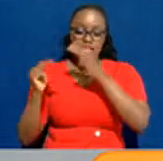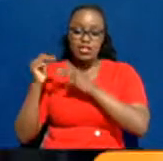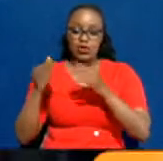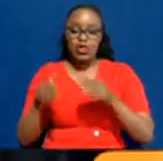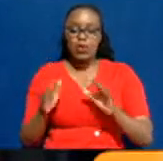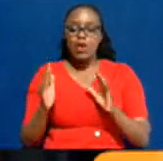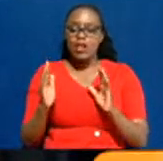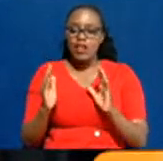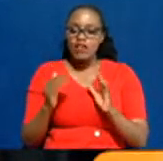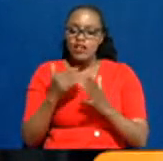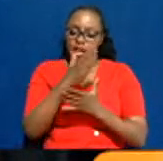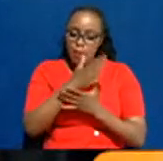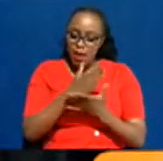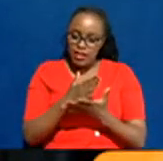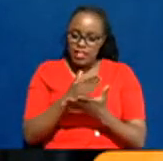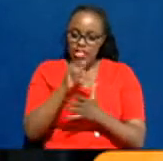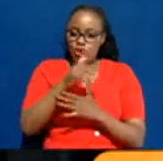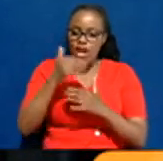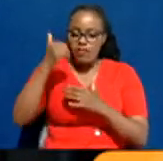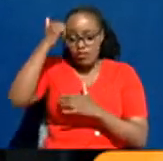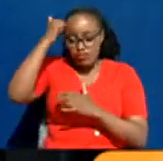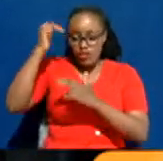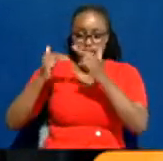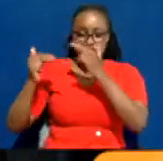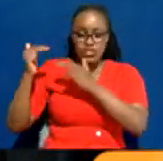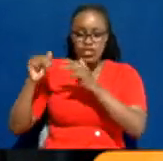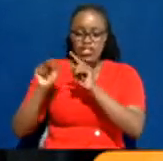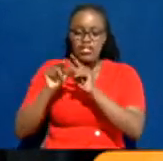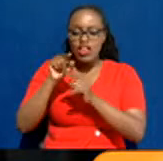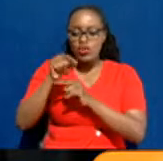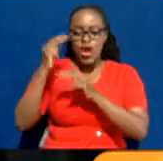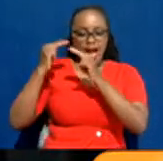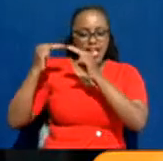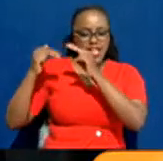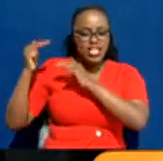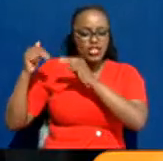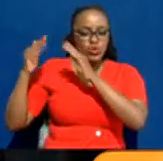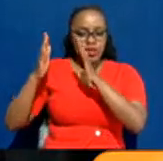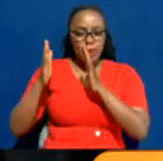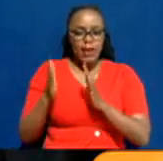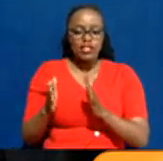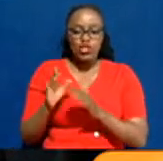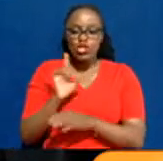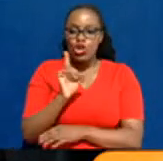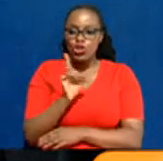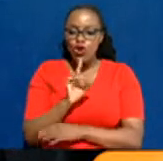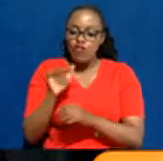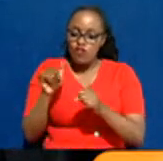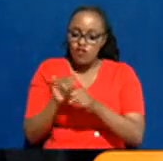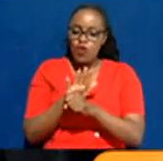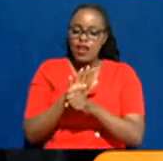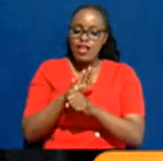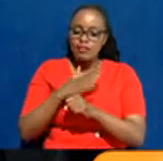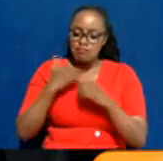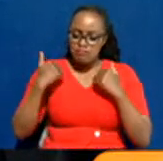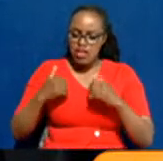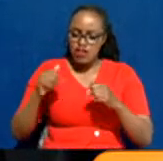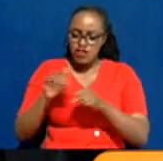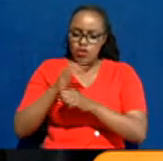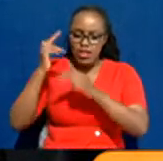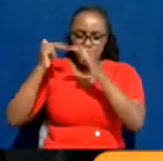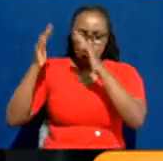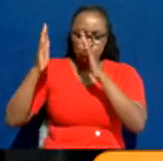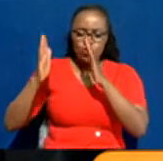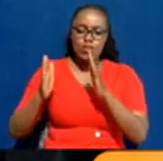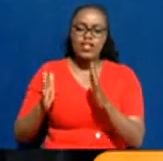Not partly. Partly you are a historian. partly you are a historian. Not partly. Fully. Yeah. Just let me